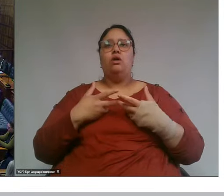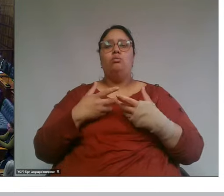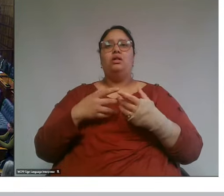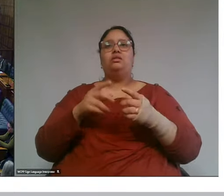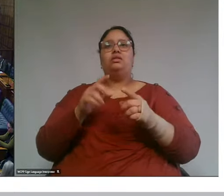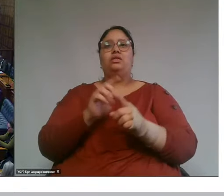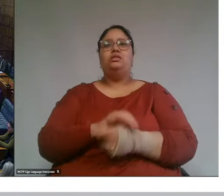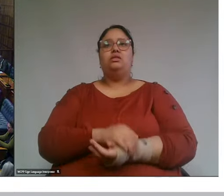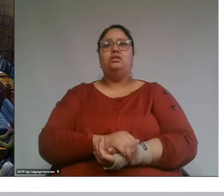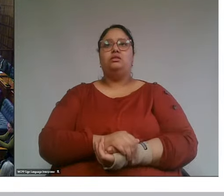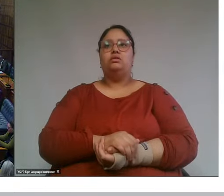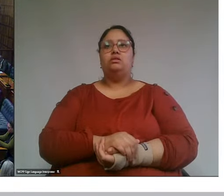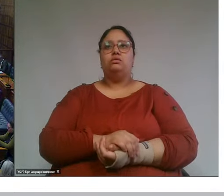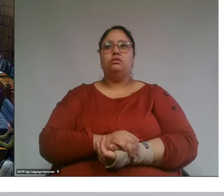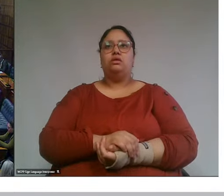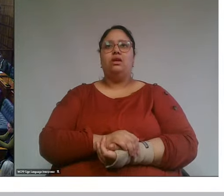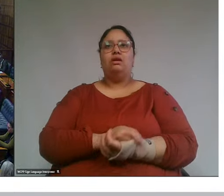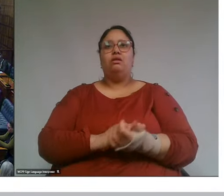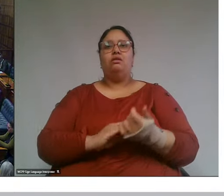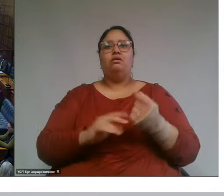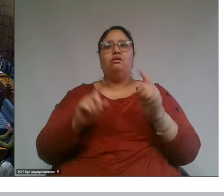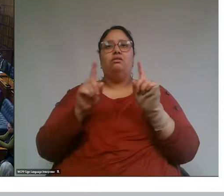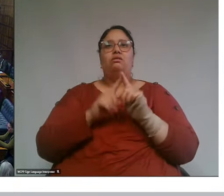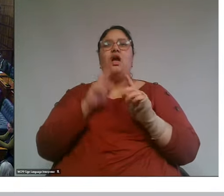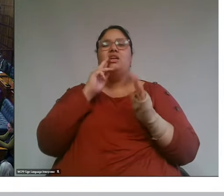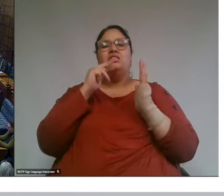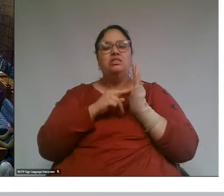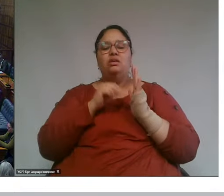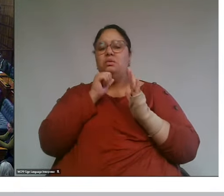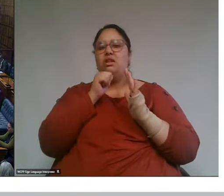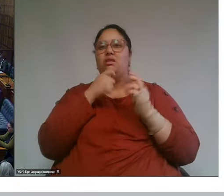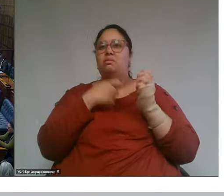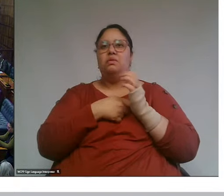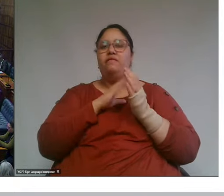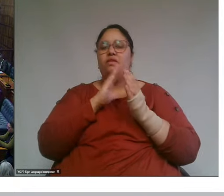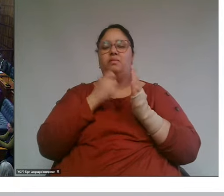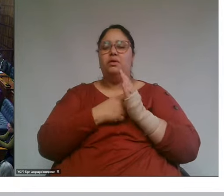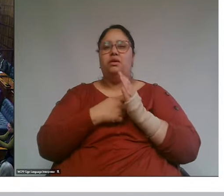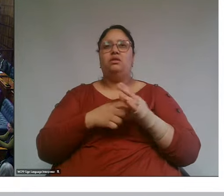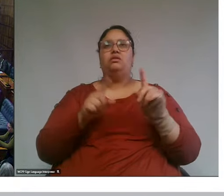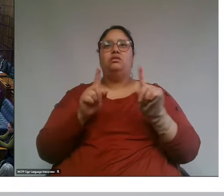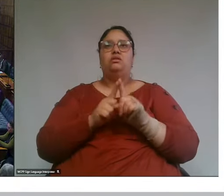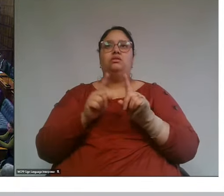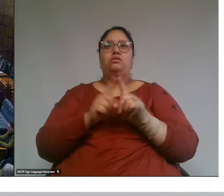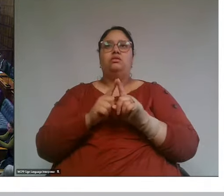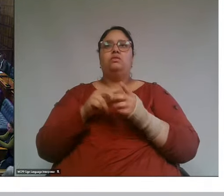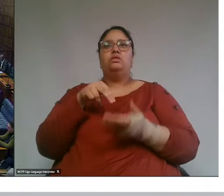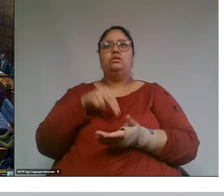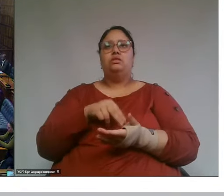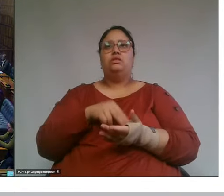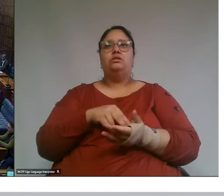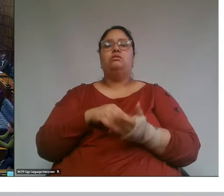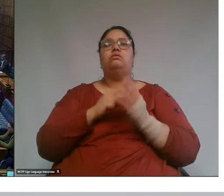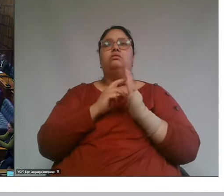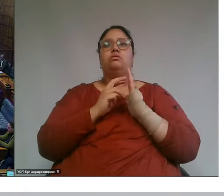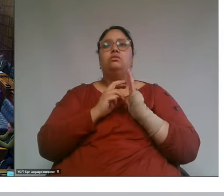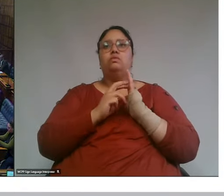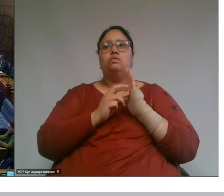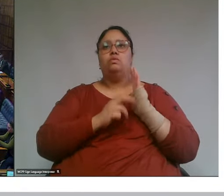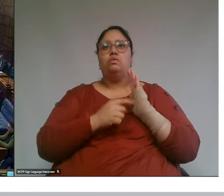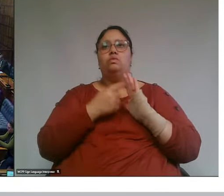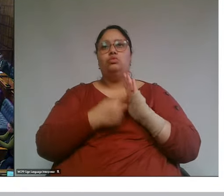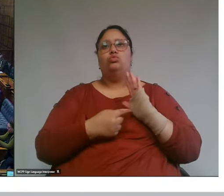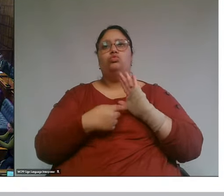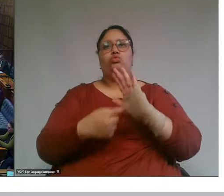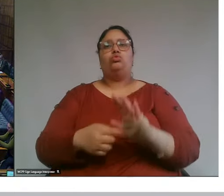in 2019 and once again one appreciates that I think with also the the the standing committee appealing for